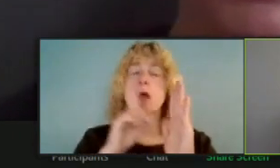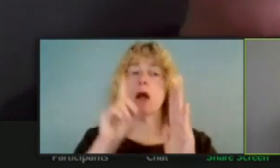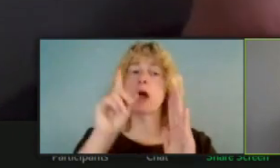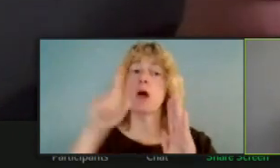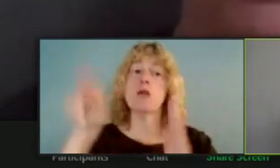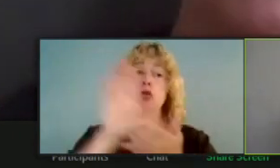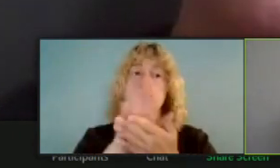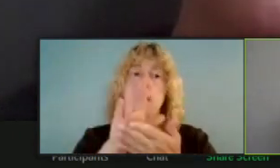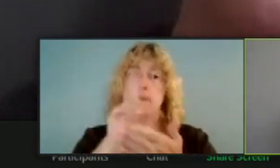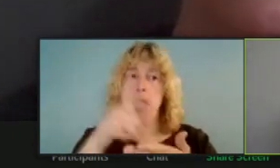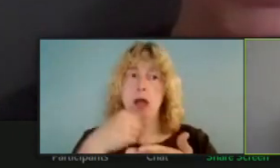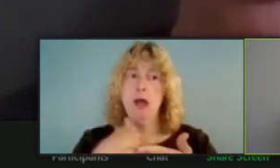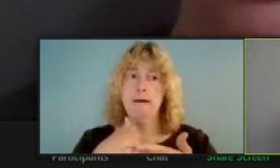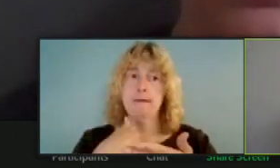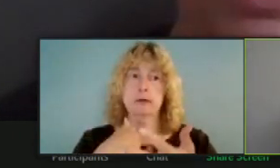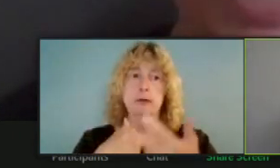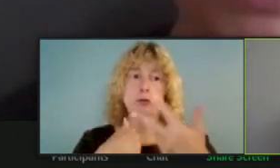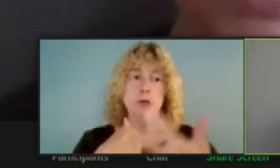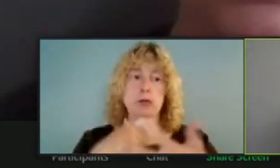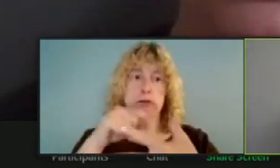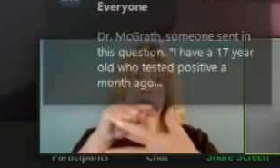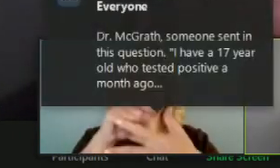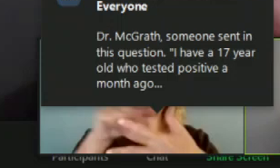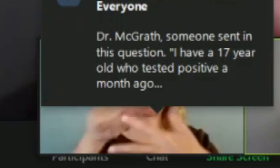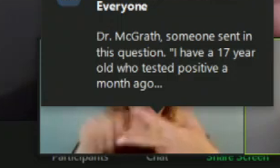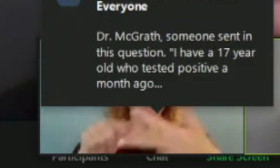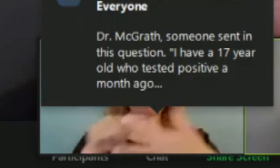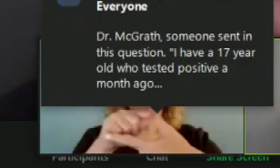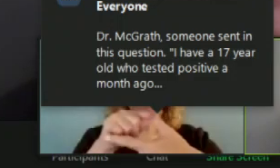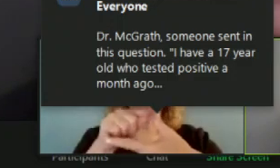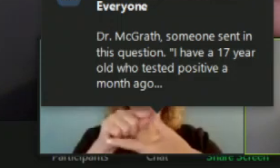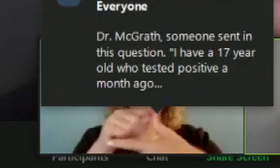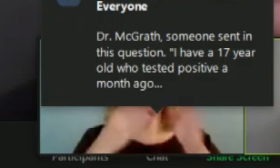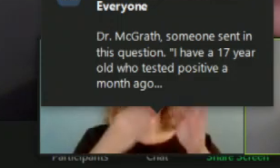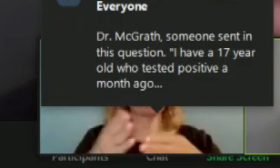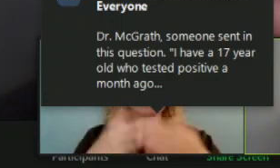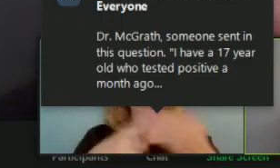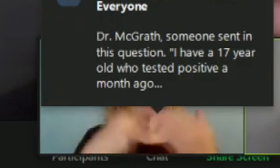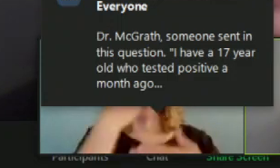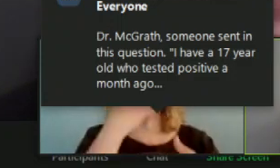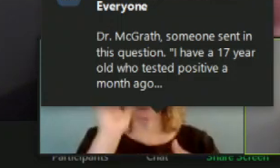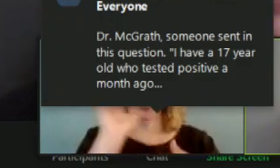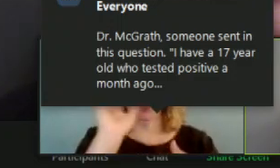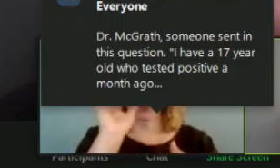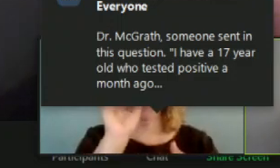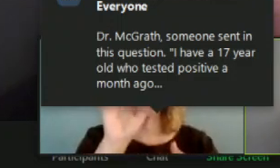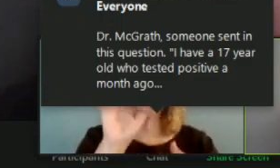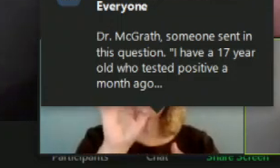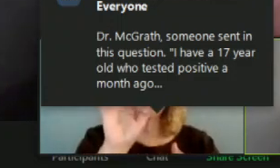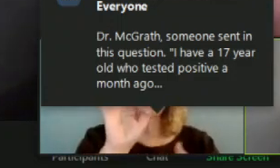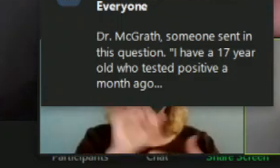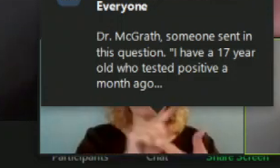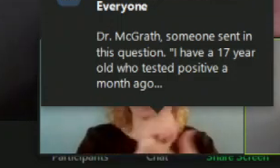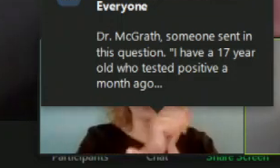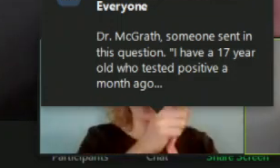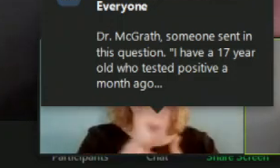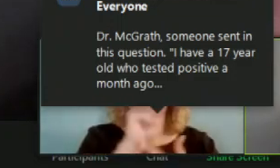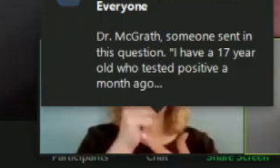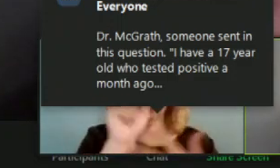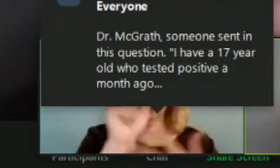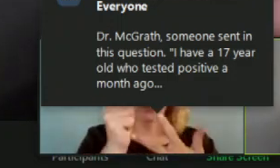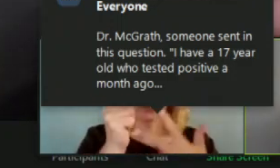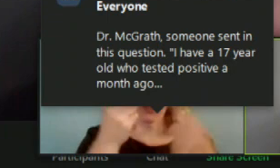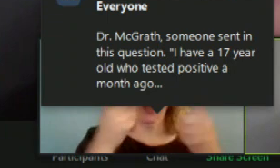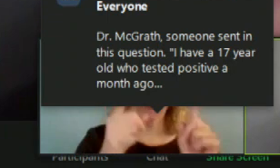a plan for what it will look like at that school if we are in phases 1 through 3. It will be a plan